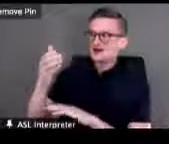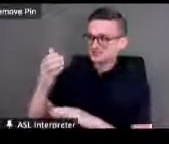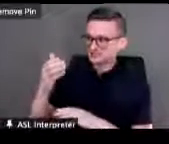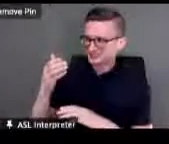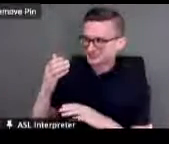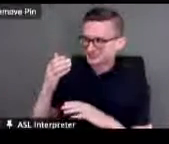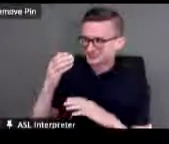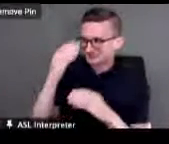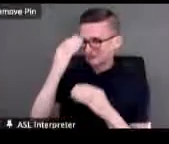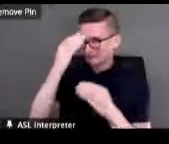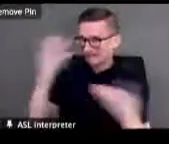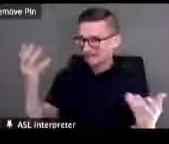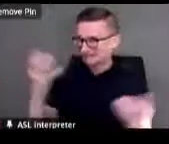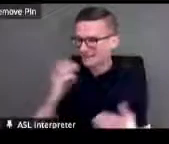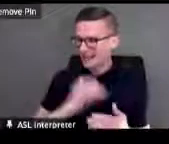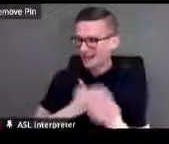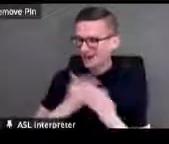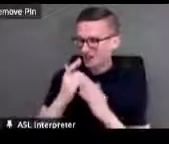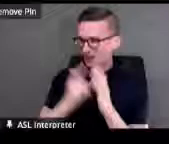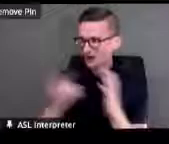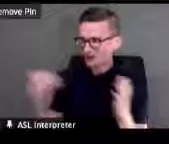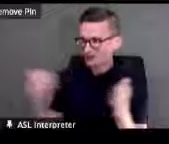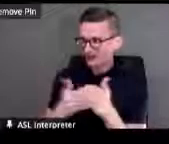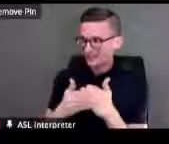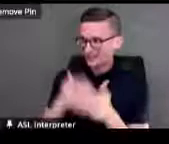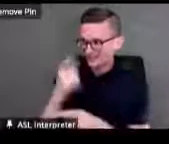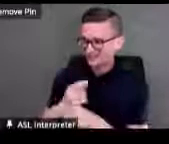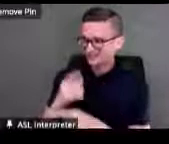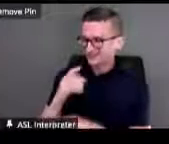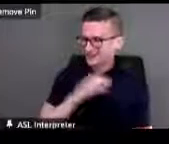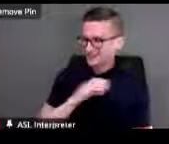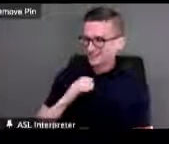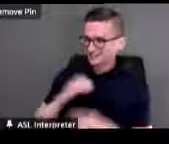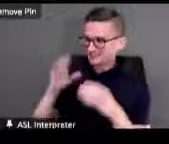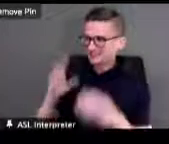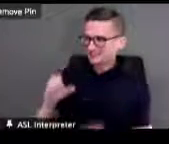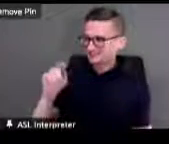law breaking, right, Commissioner Taylor?